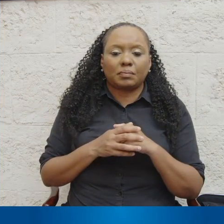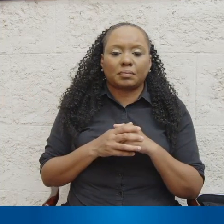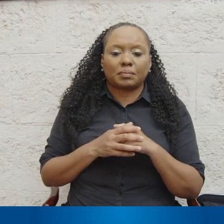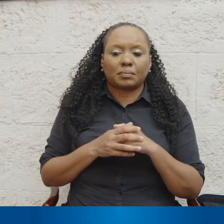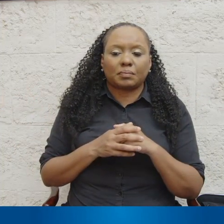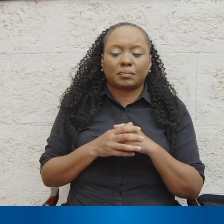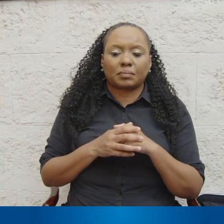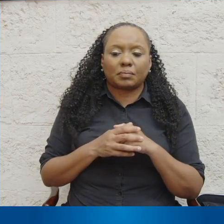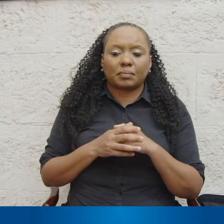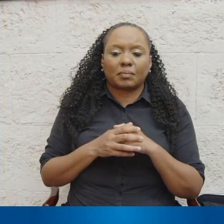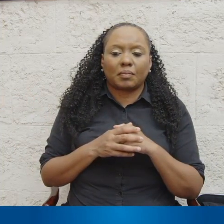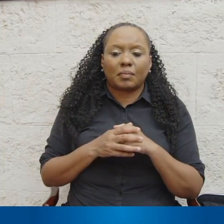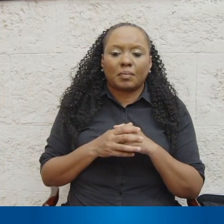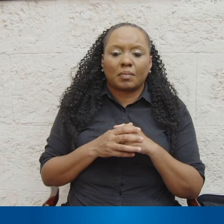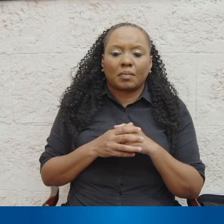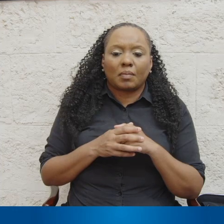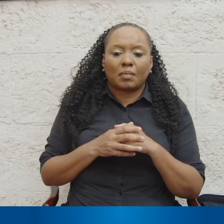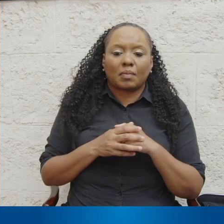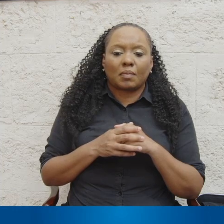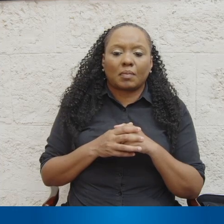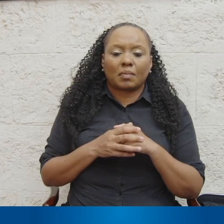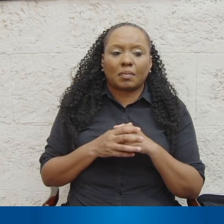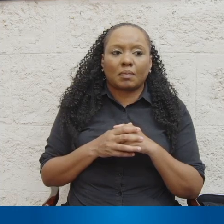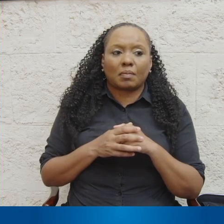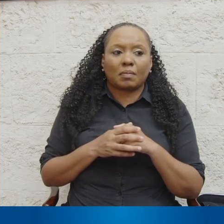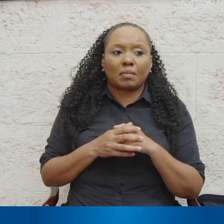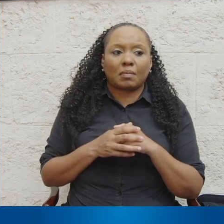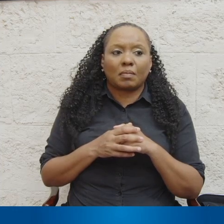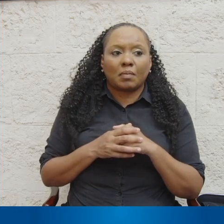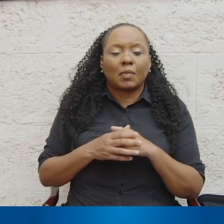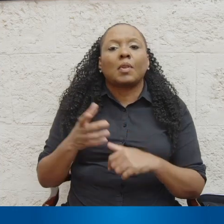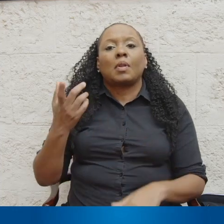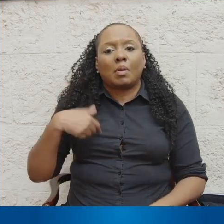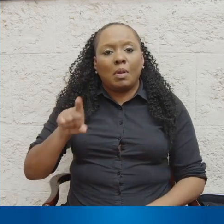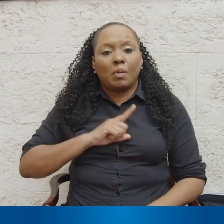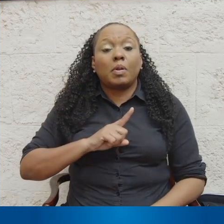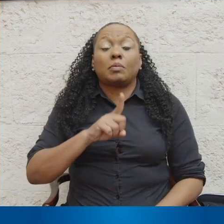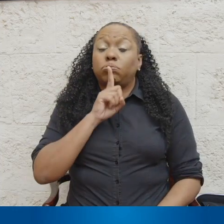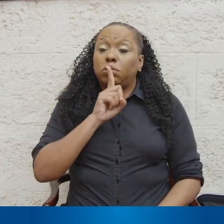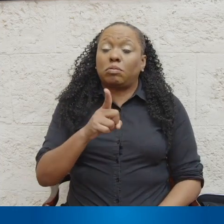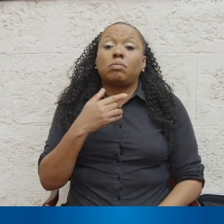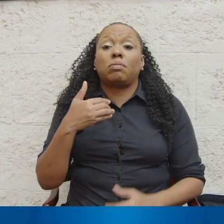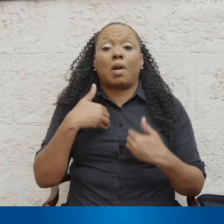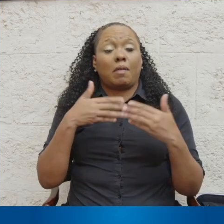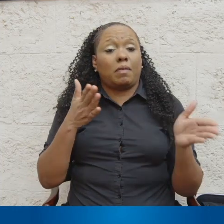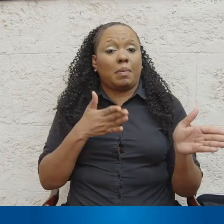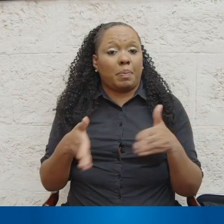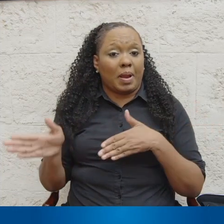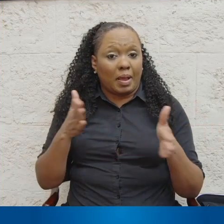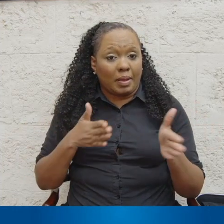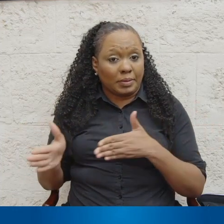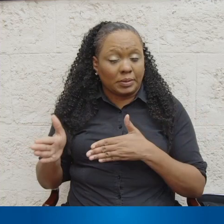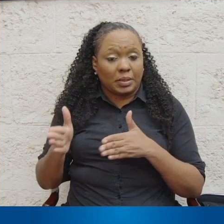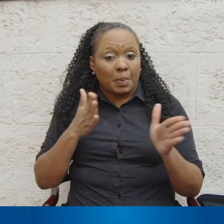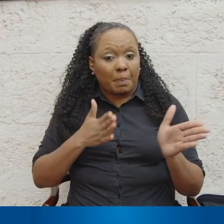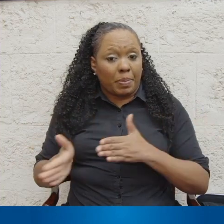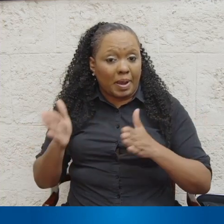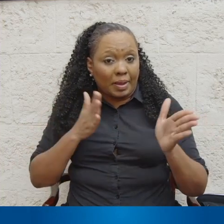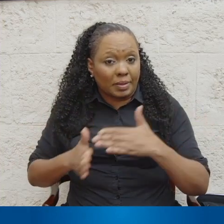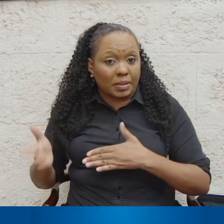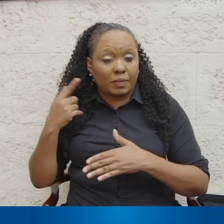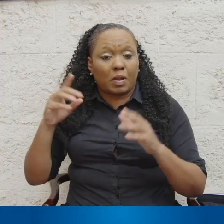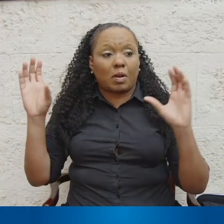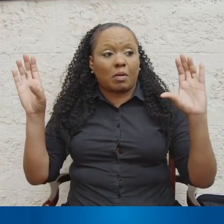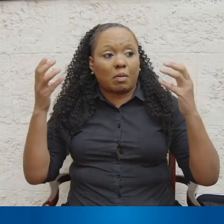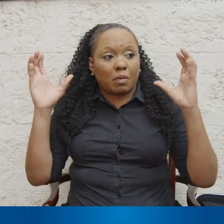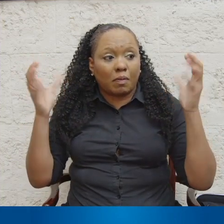is that we know that there is pent-up demand for crop over. Already, there have been queries, already there